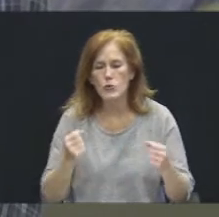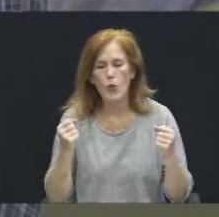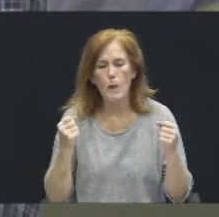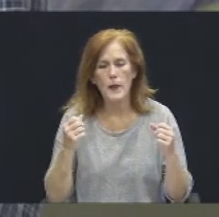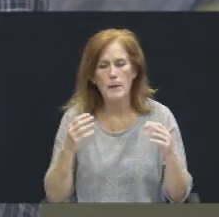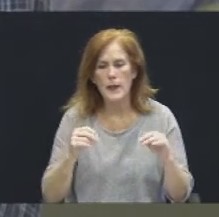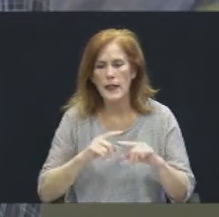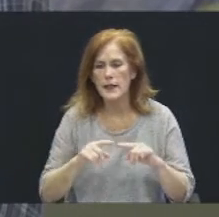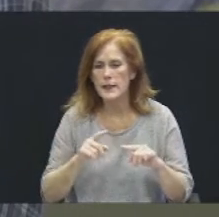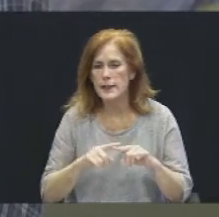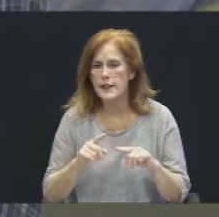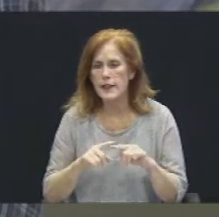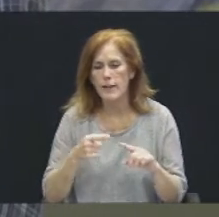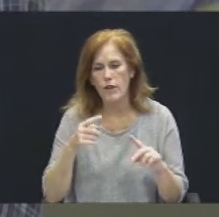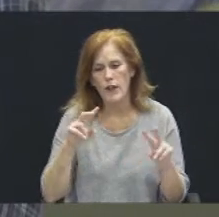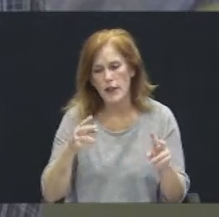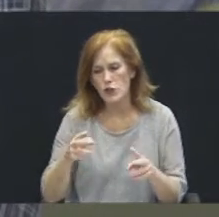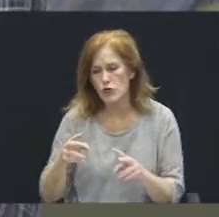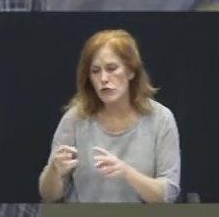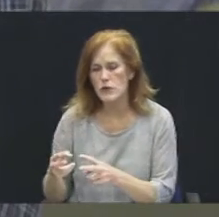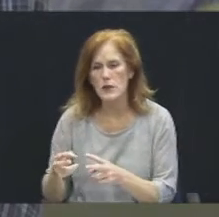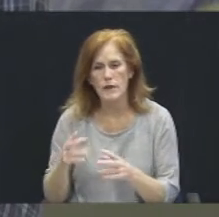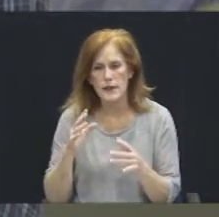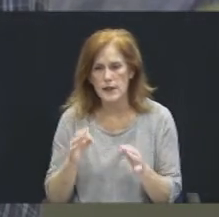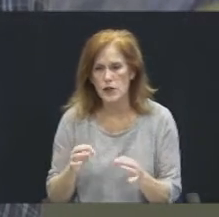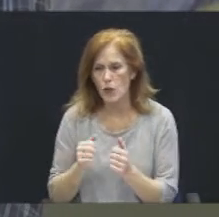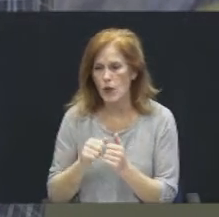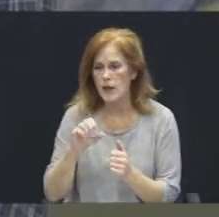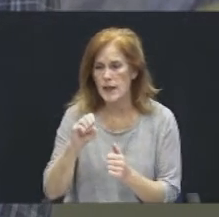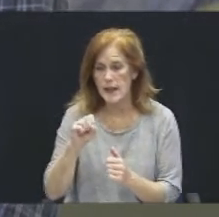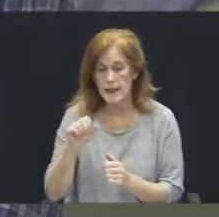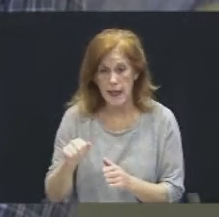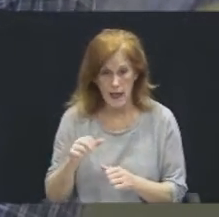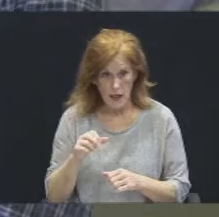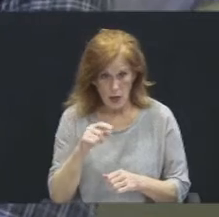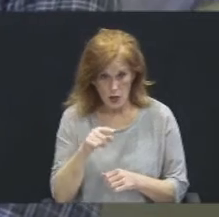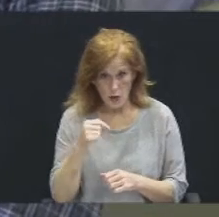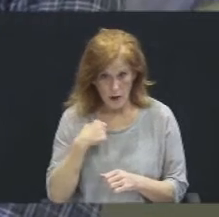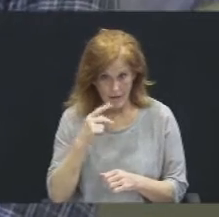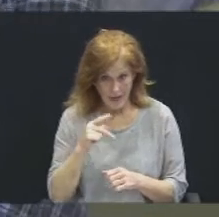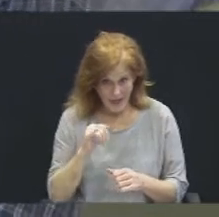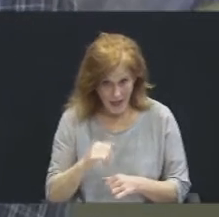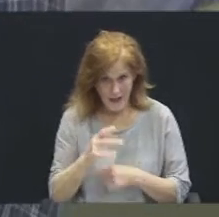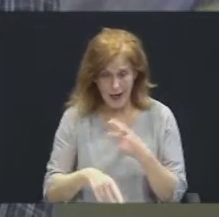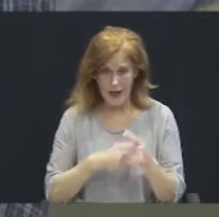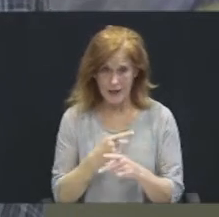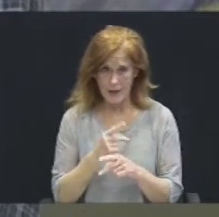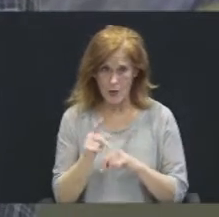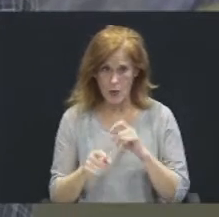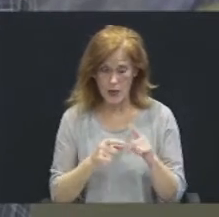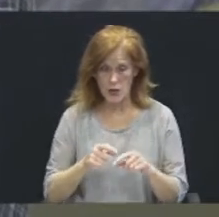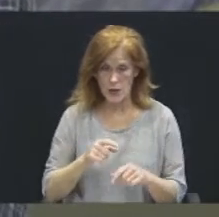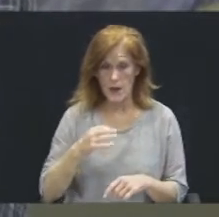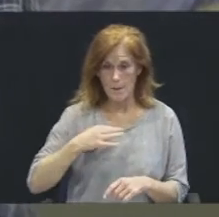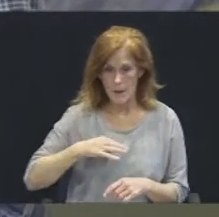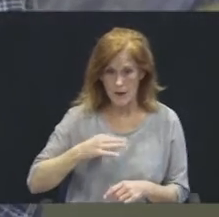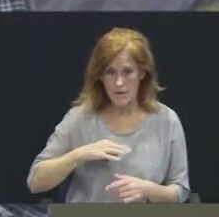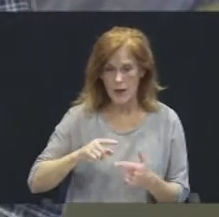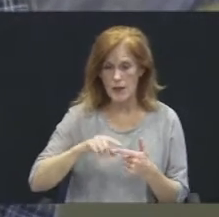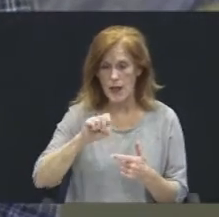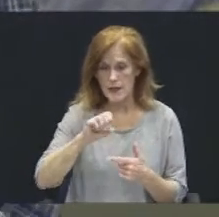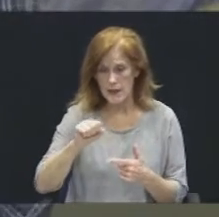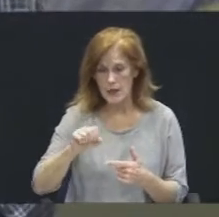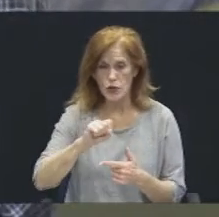into decisions that Social Security makes. So please, if you have those questions on benefits, Social Security,